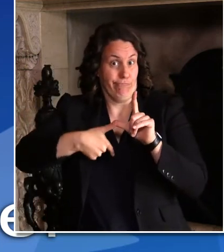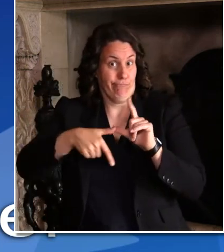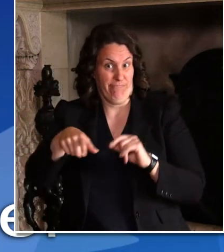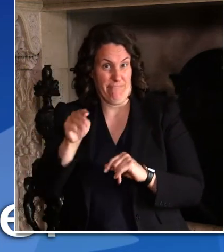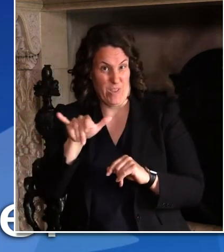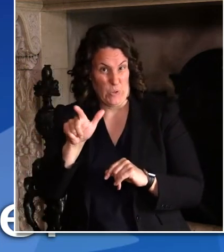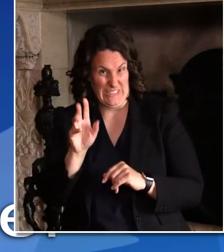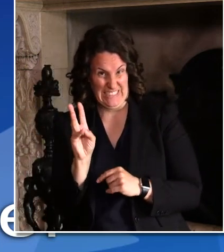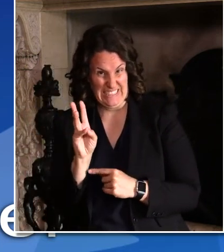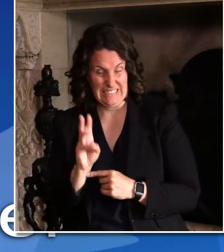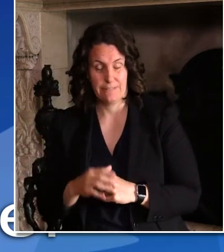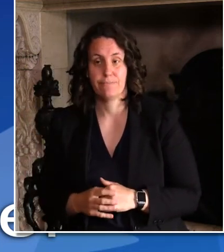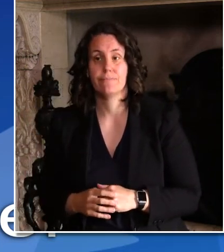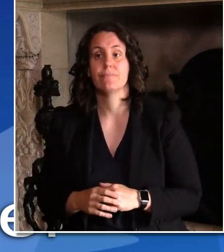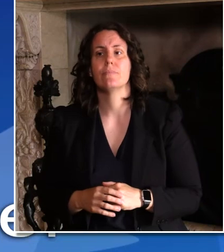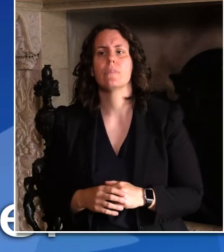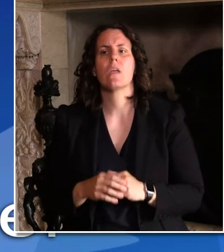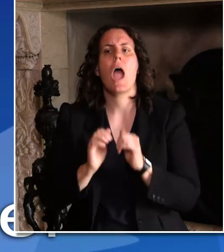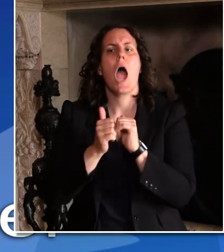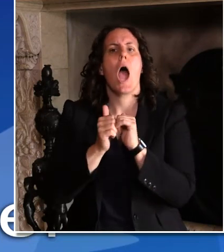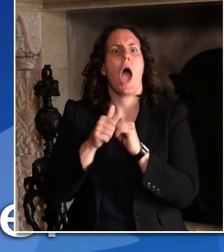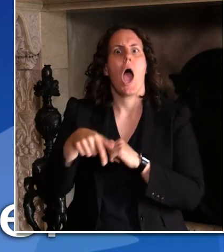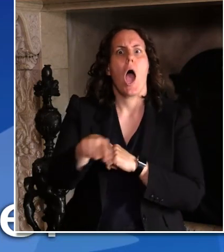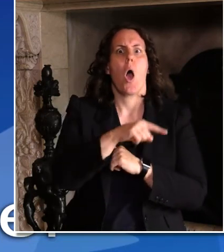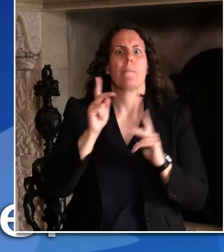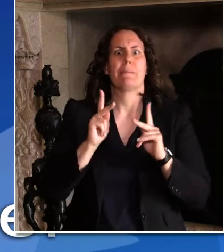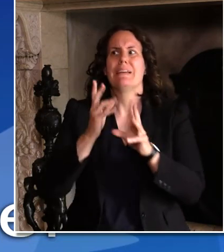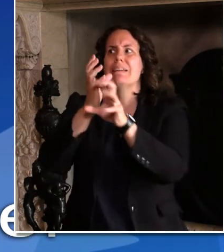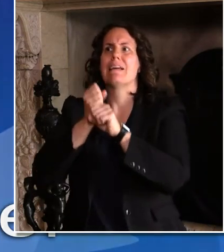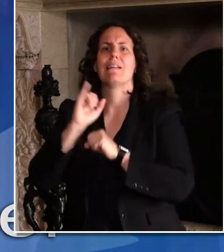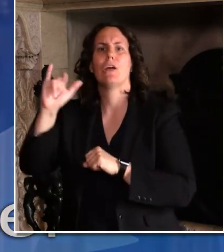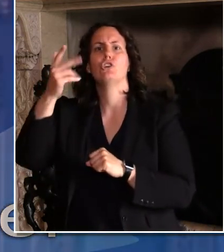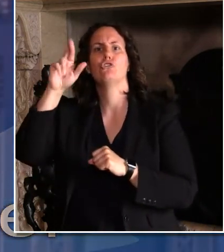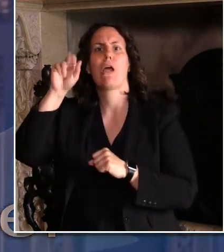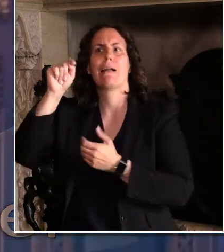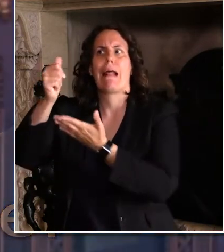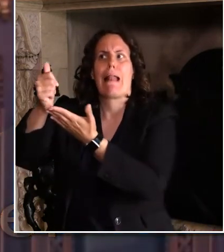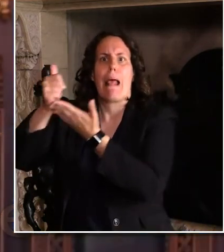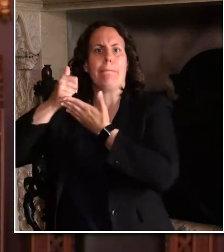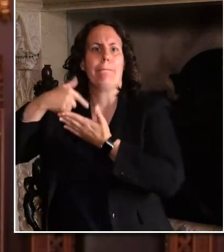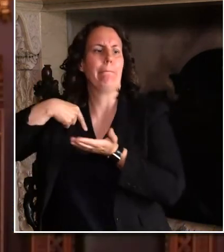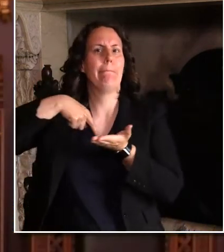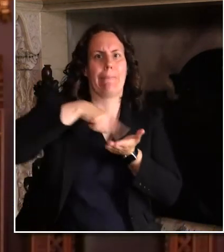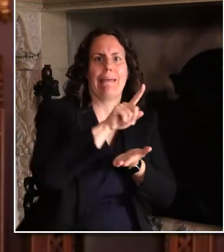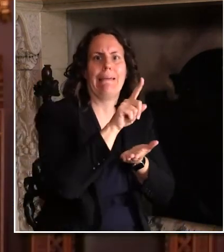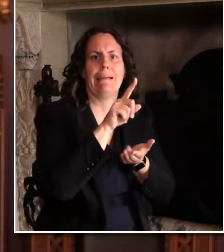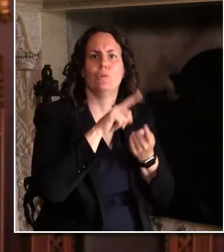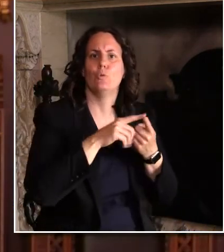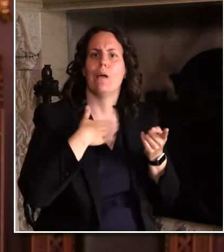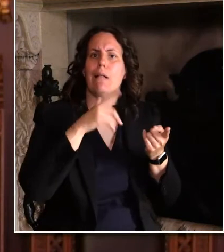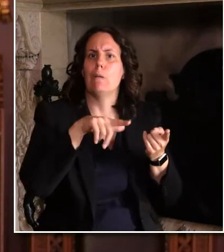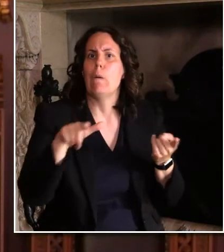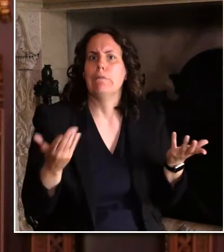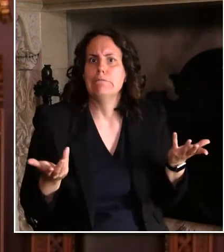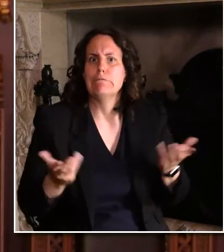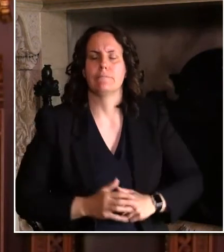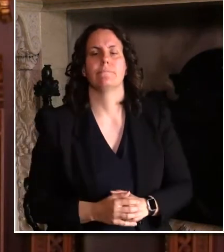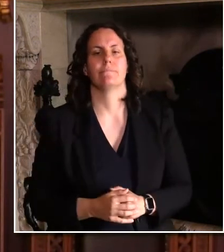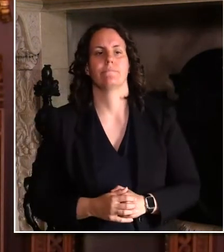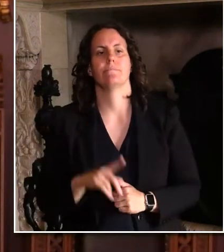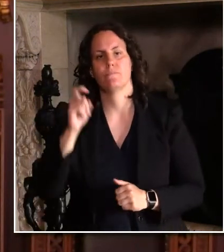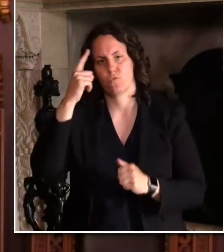you know, get access to this program? Yeah, that's a real important question, and we are now